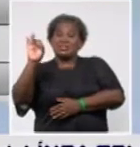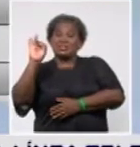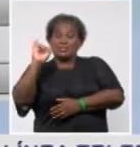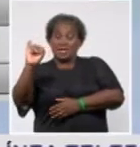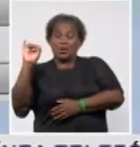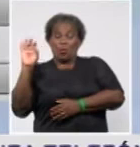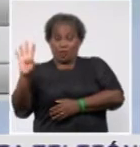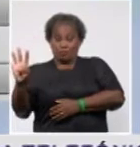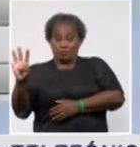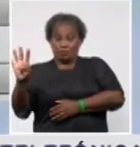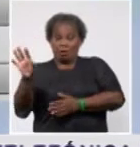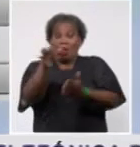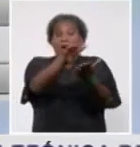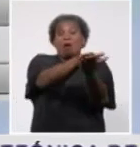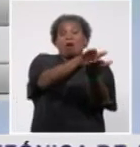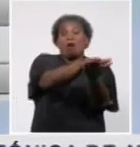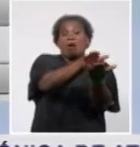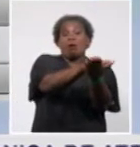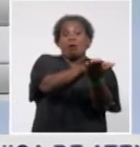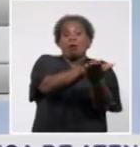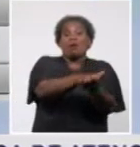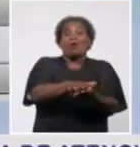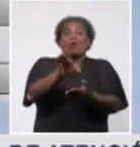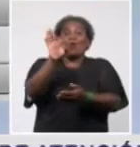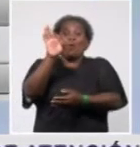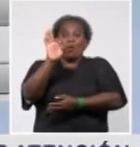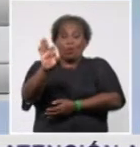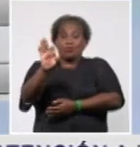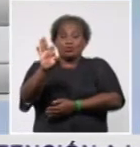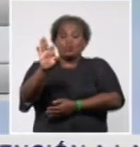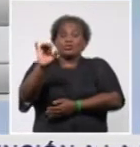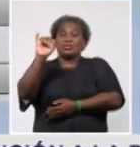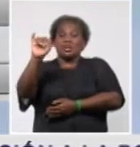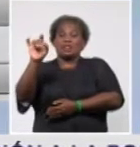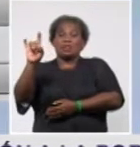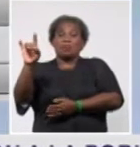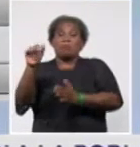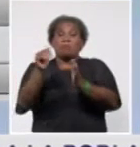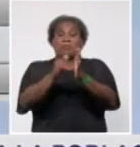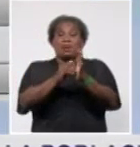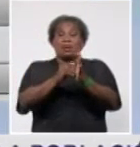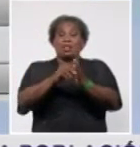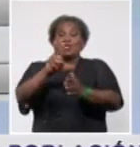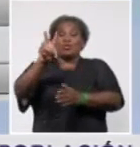5,674 people died of the virus, for a total of